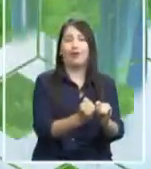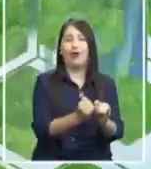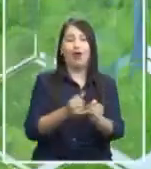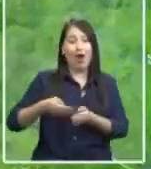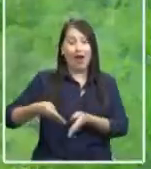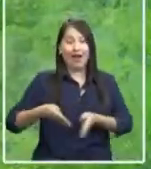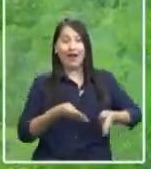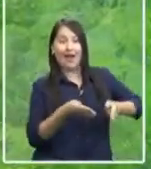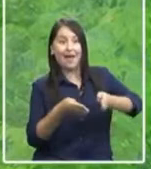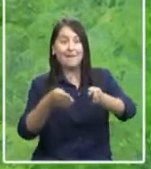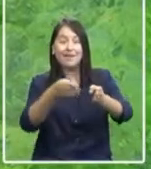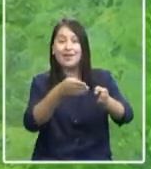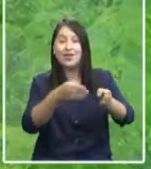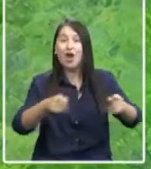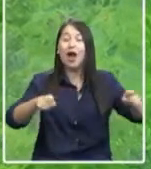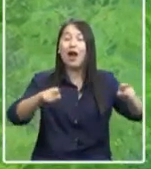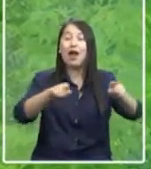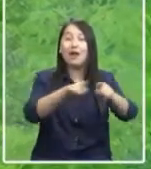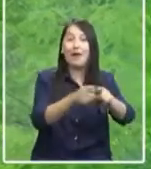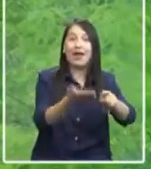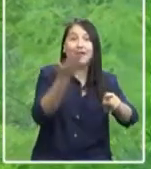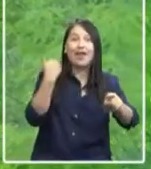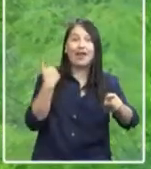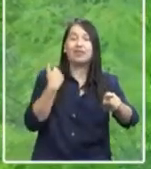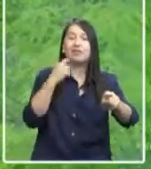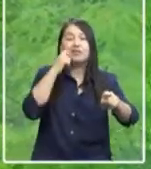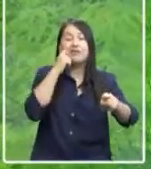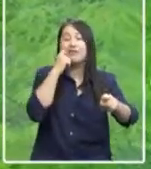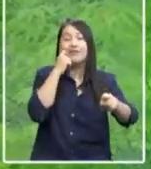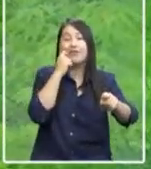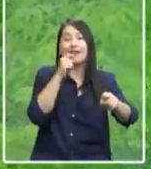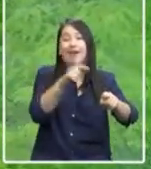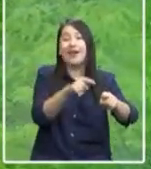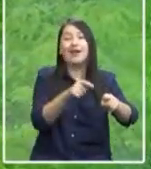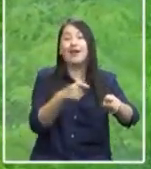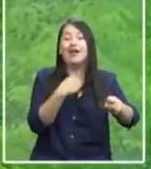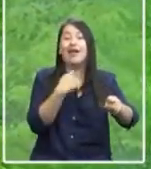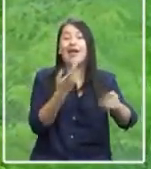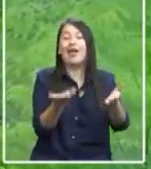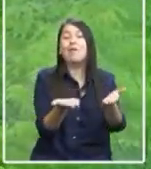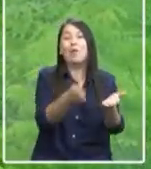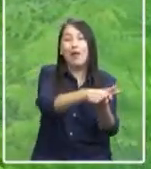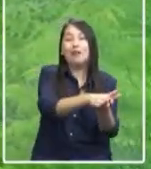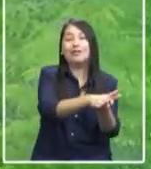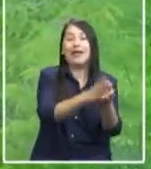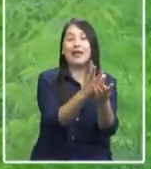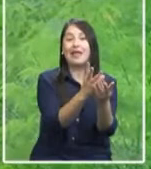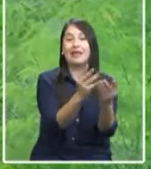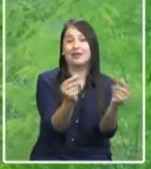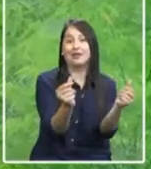extinction. We want to get away, we want to build a new destination,